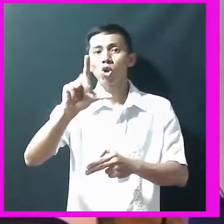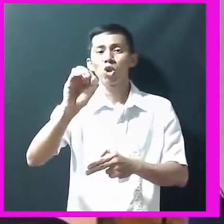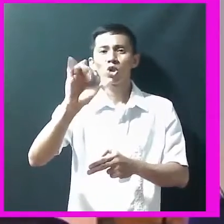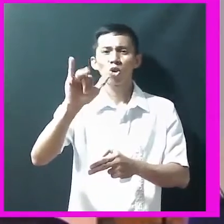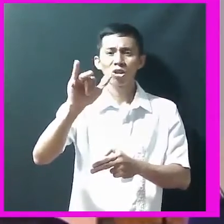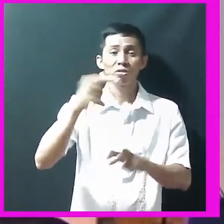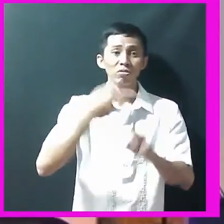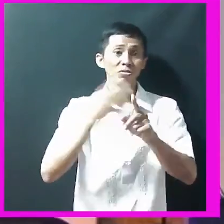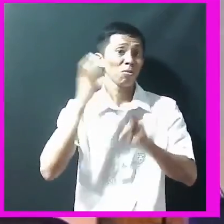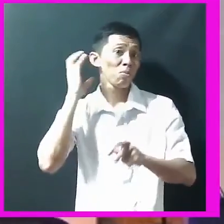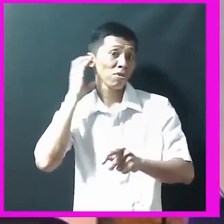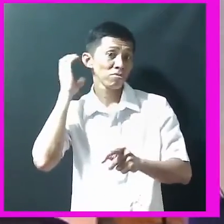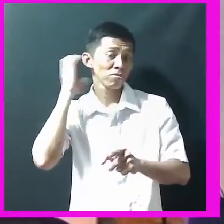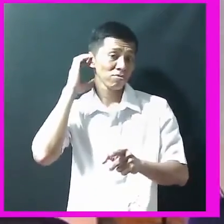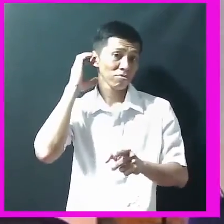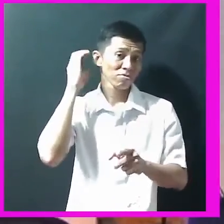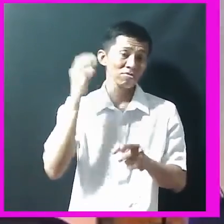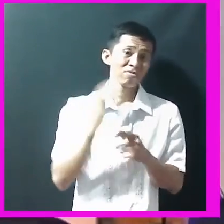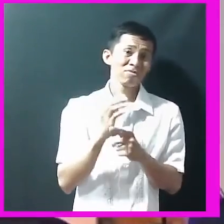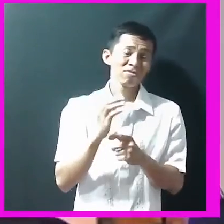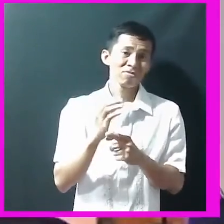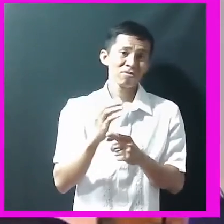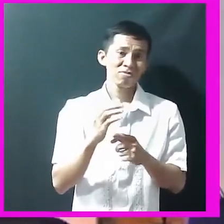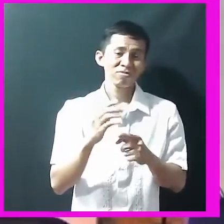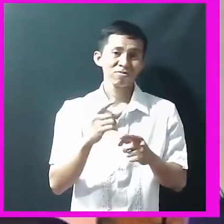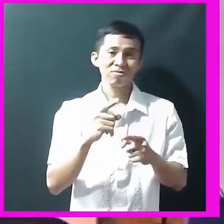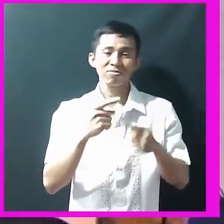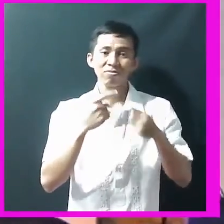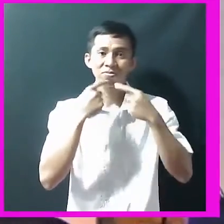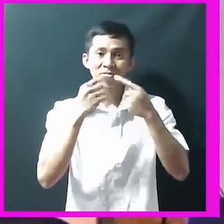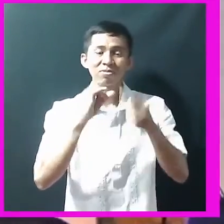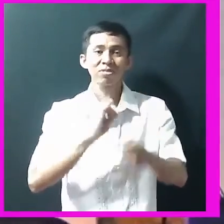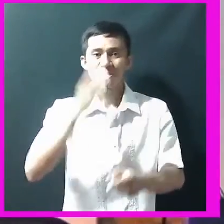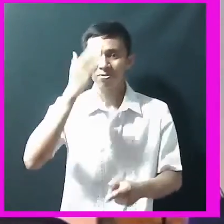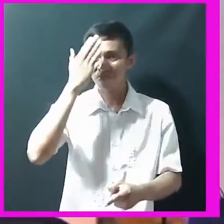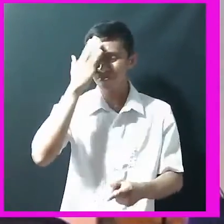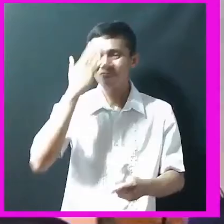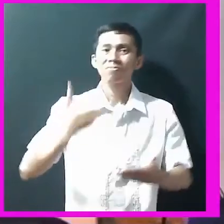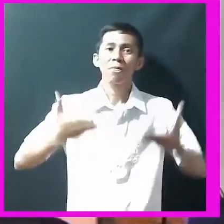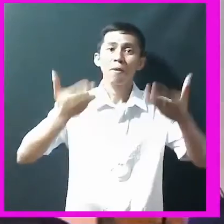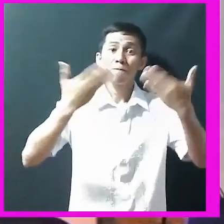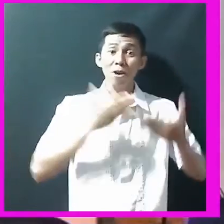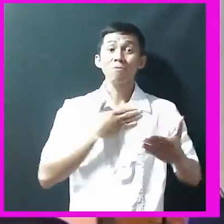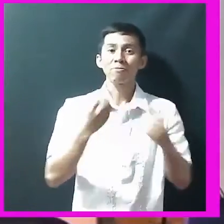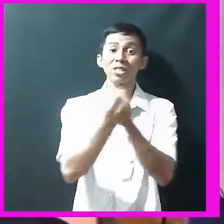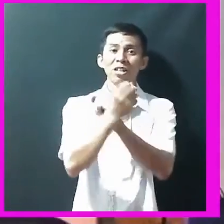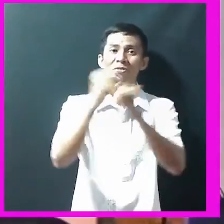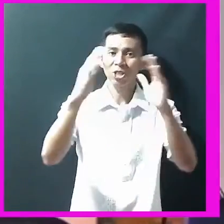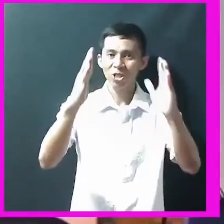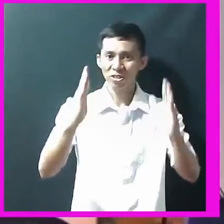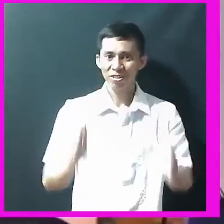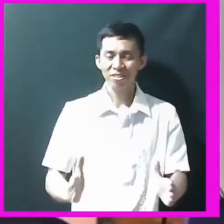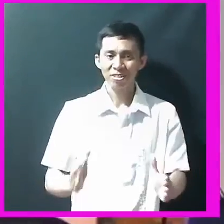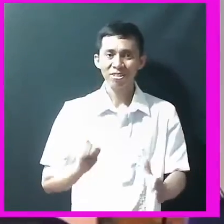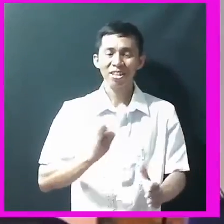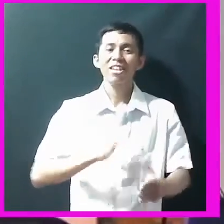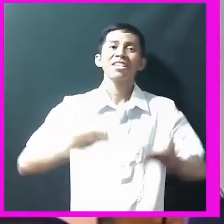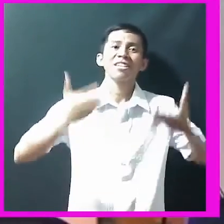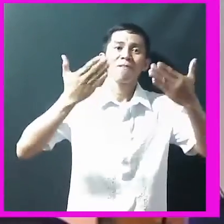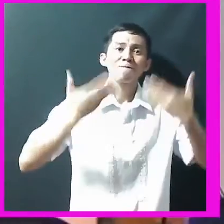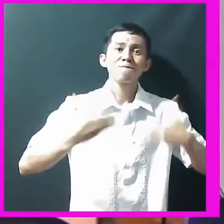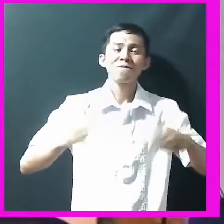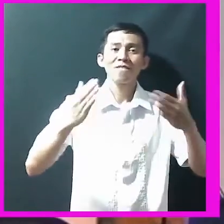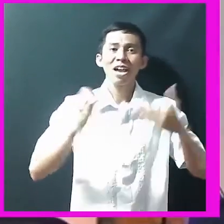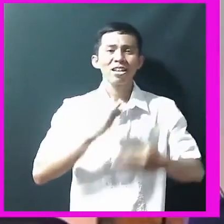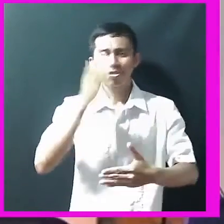In Christ, I am glad that I know my salvation. I'm glad that I